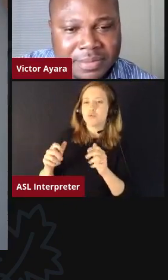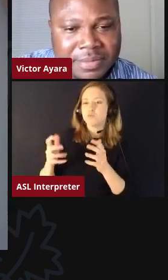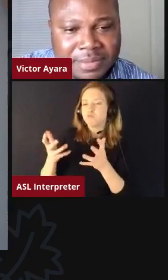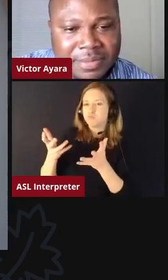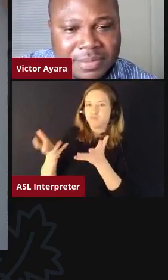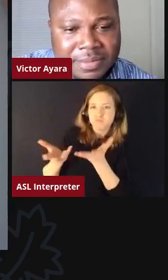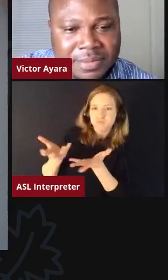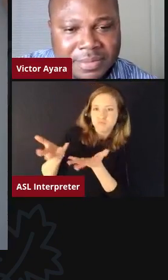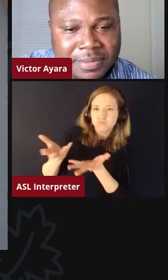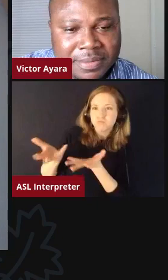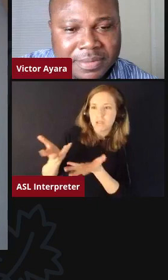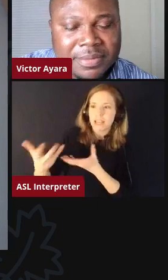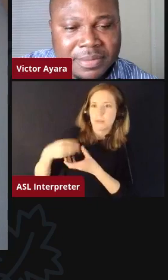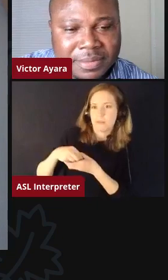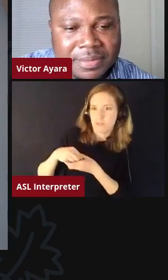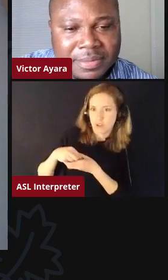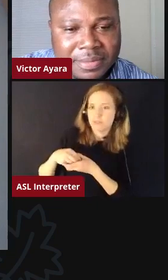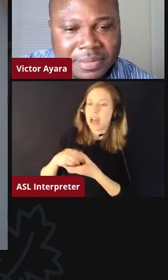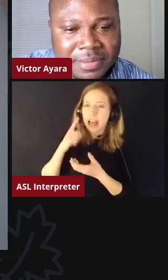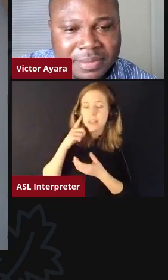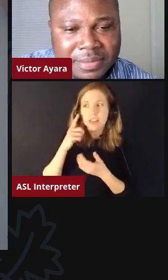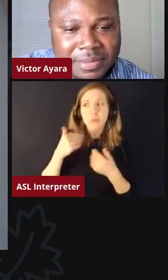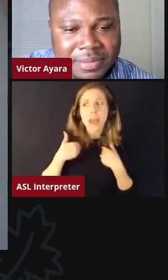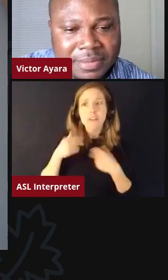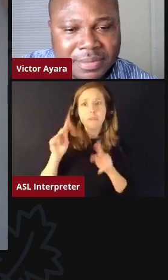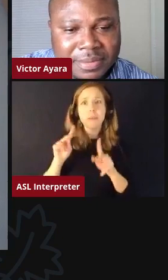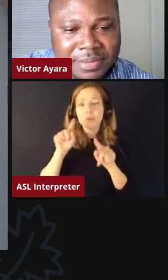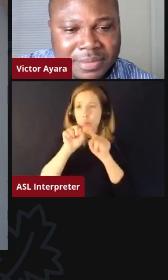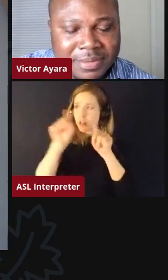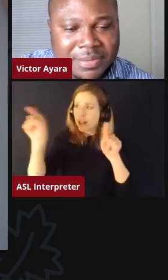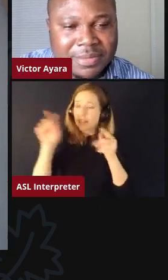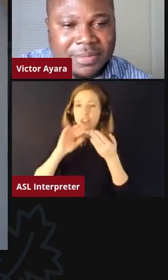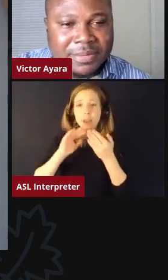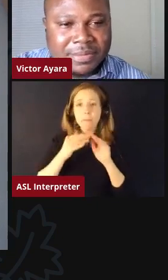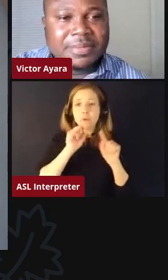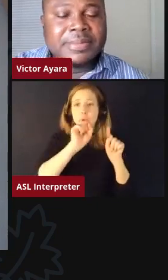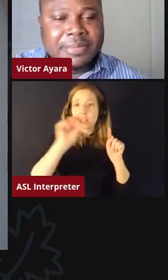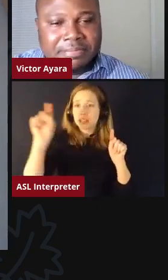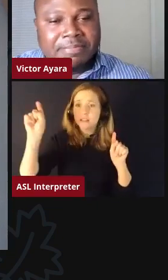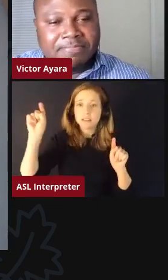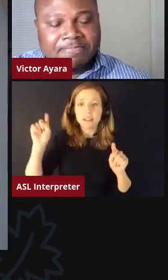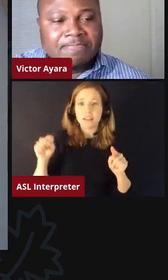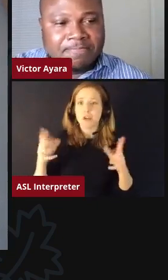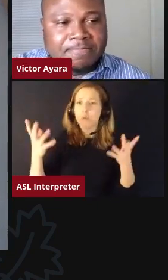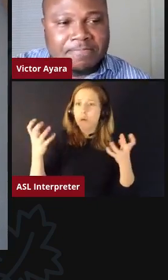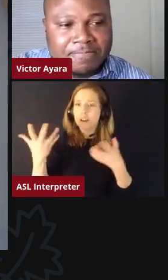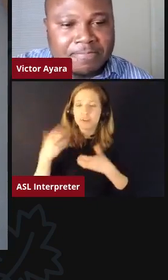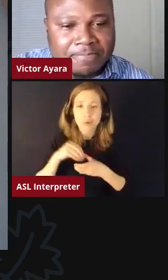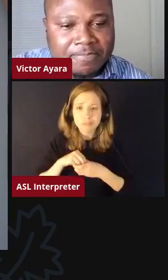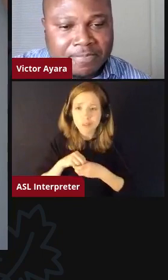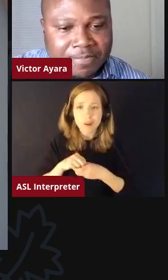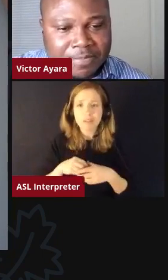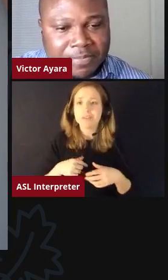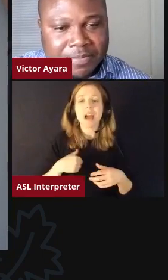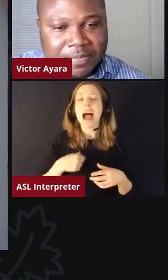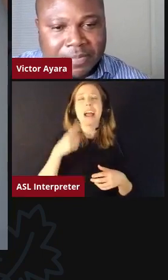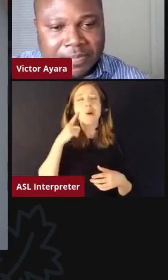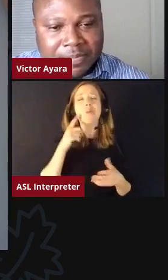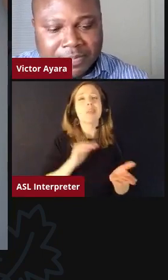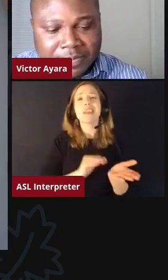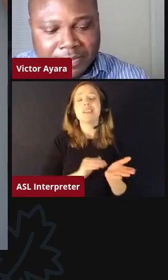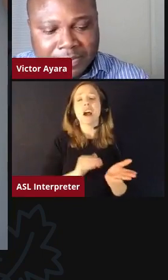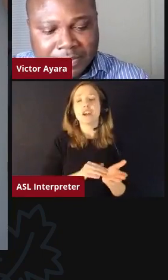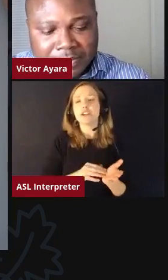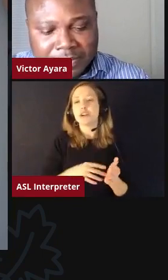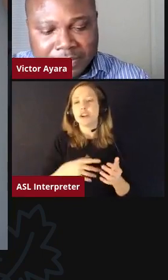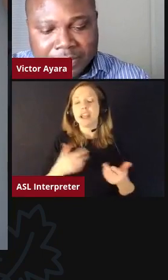do disparities research and want to see better outcomes. I don't think any doctors purposely kind of ignore these populations,